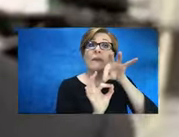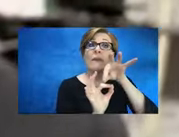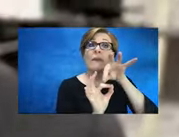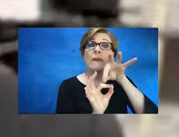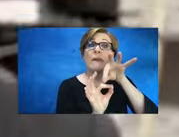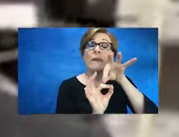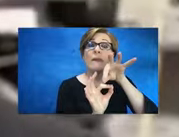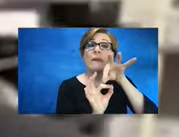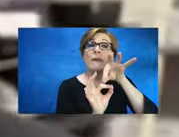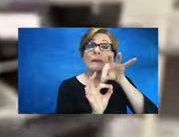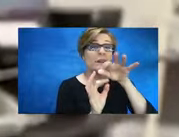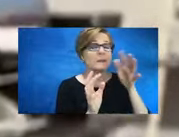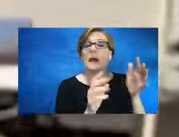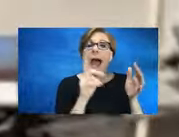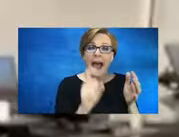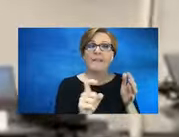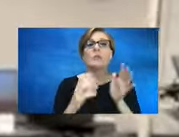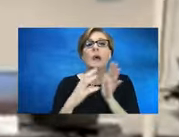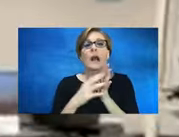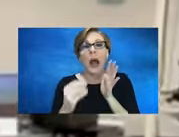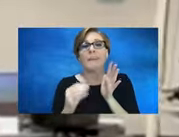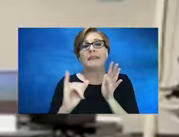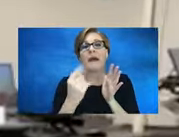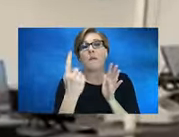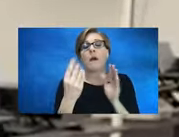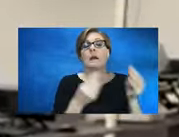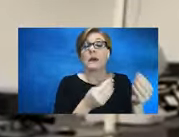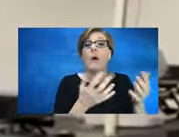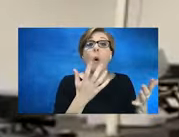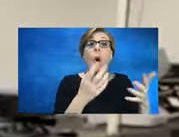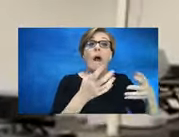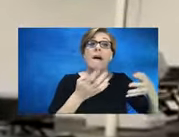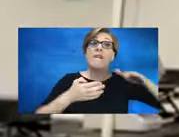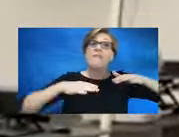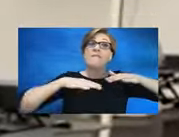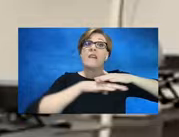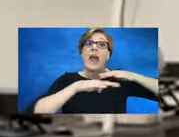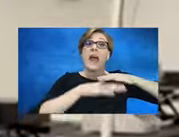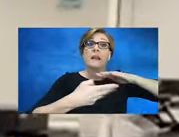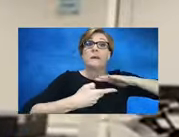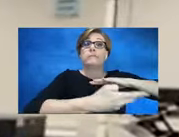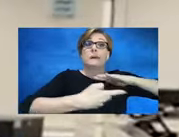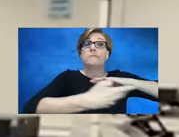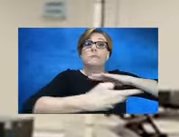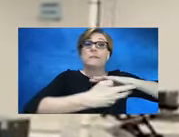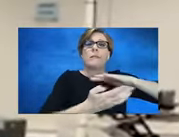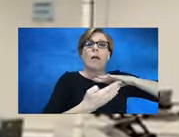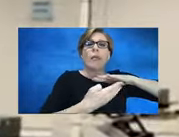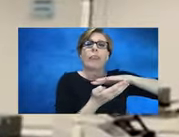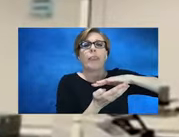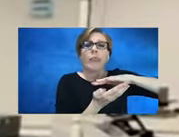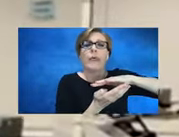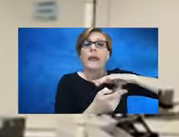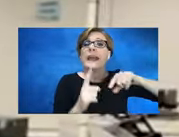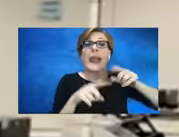mark, so it would require it to be duplicated. Or it could be even as it's being fed in automatically through the equipment, slightly askew. So